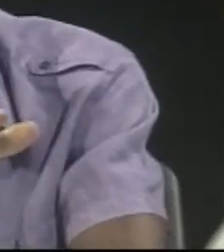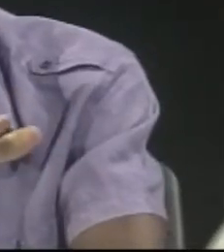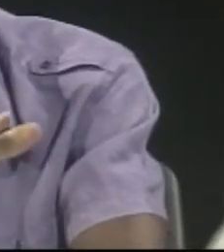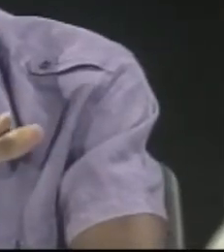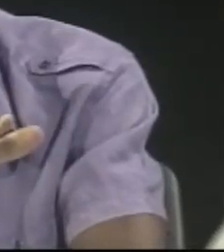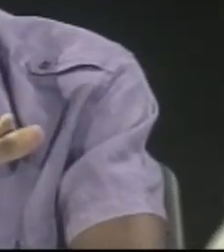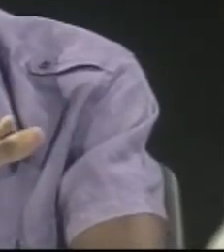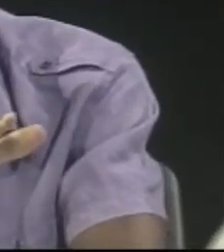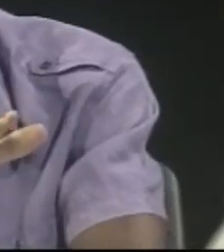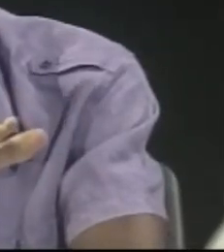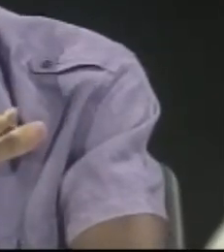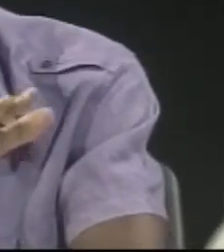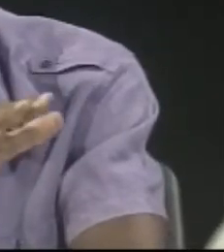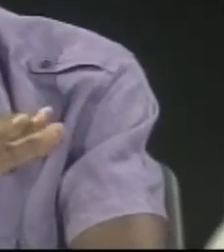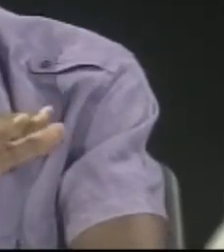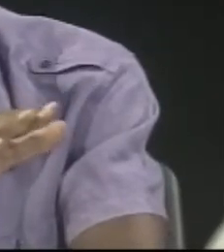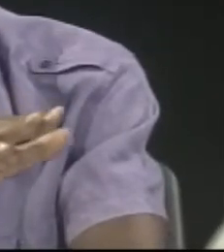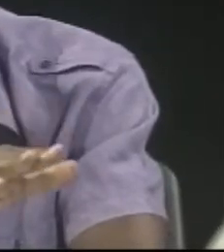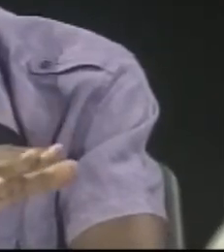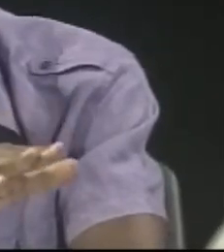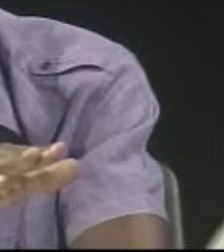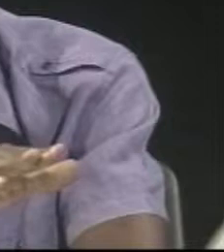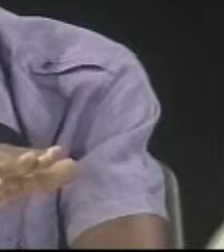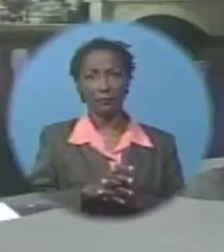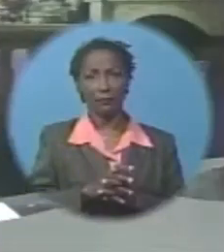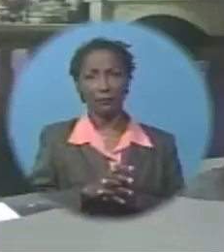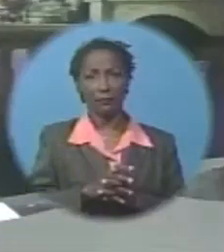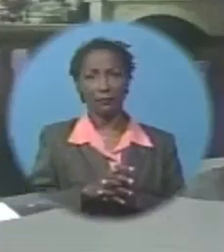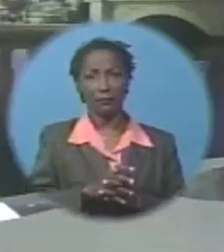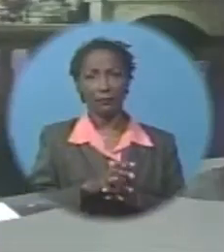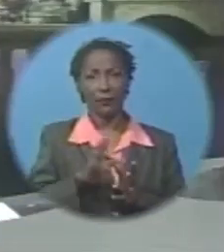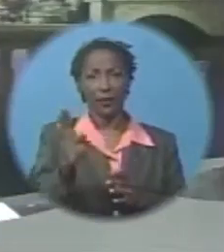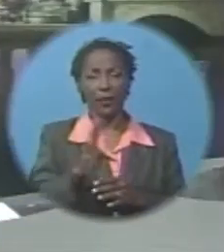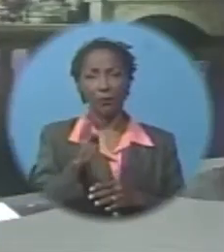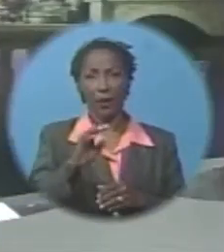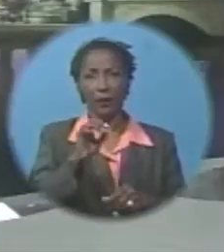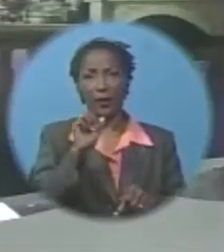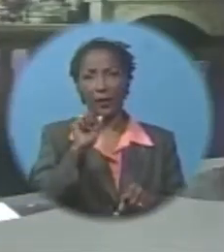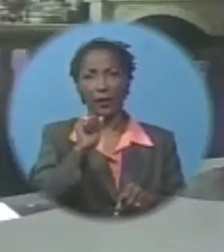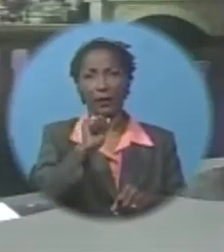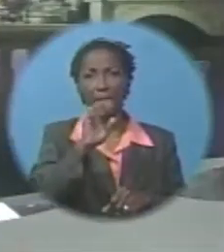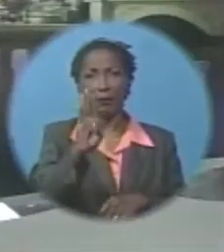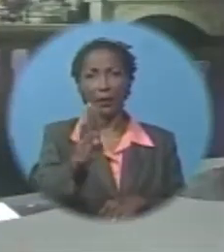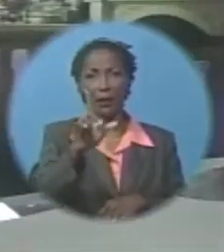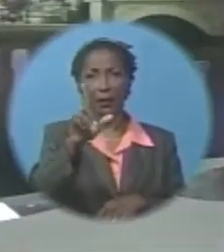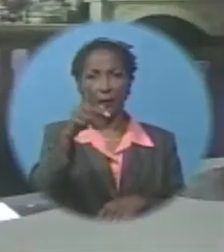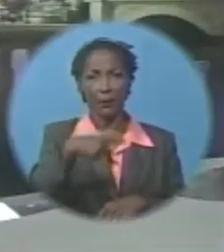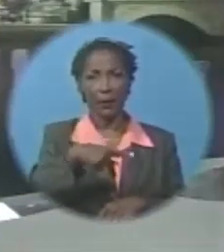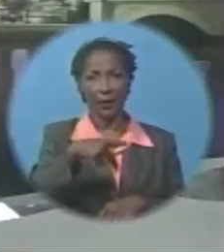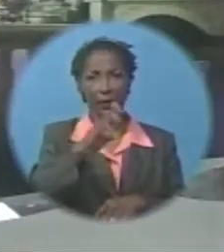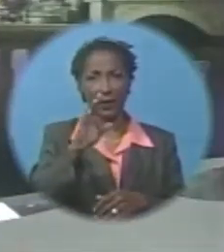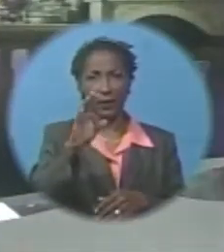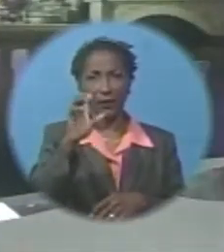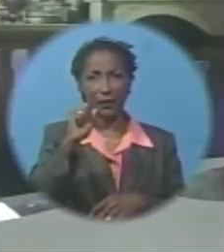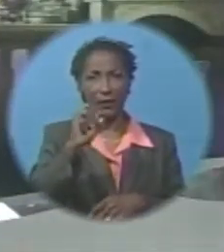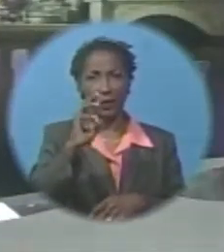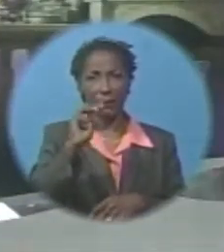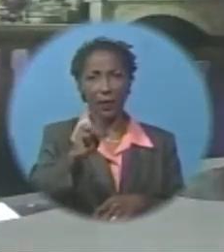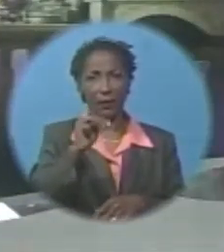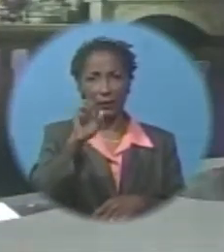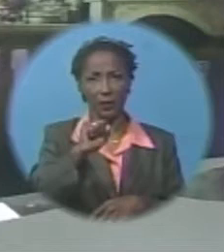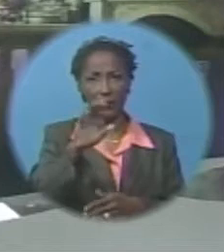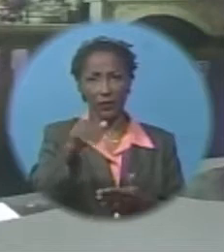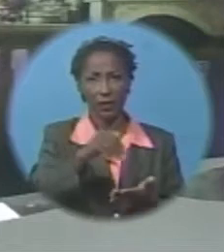the international business sector remain relatively stable. Barbados Labour Party candidate for St. Michael's South Central, Marcia Kettle,